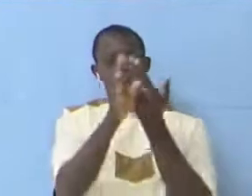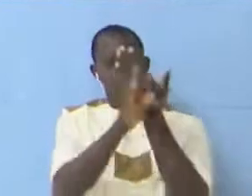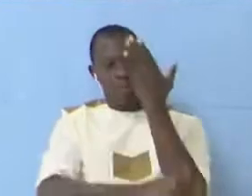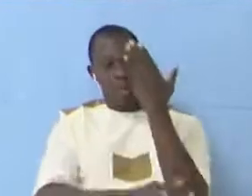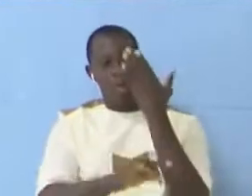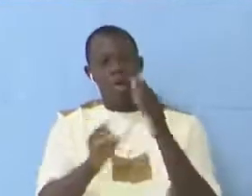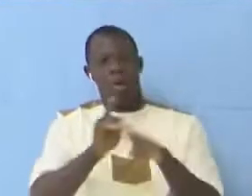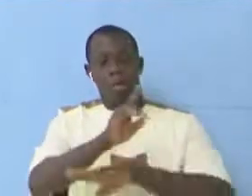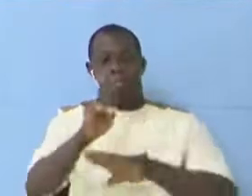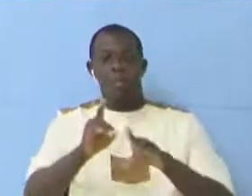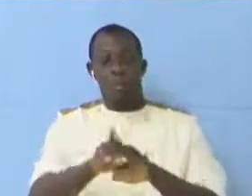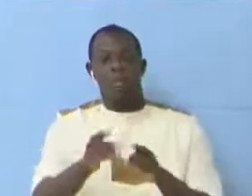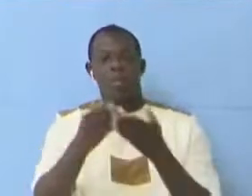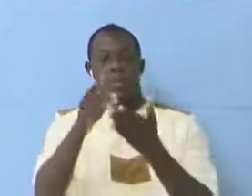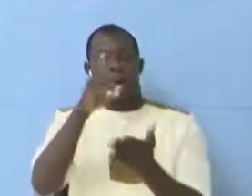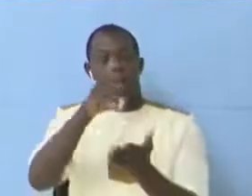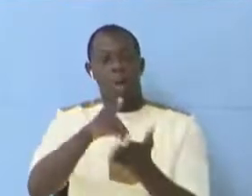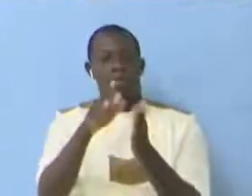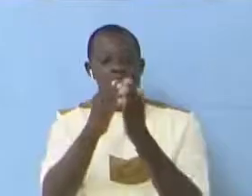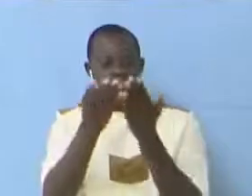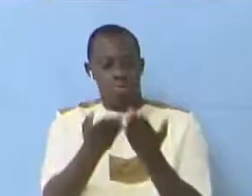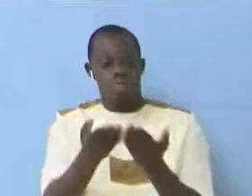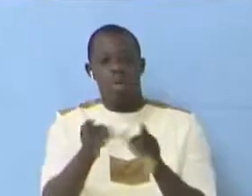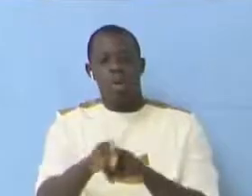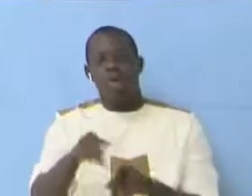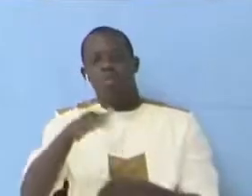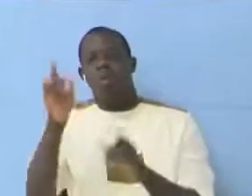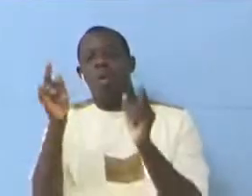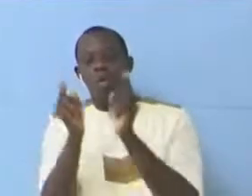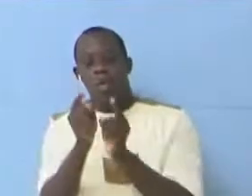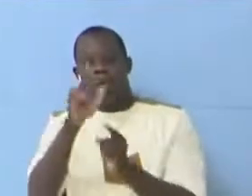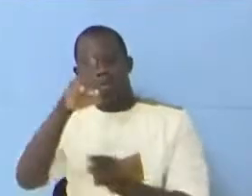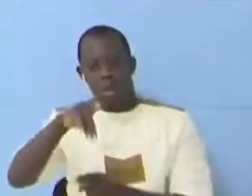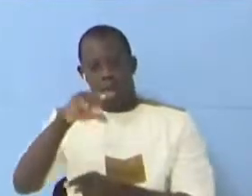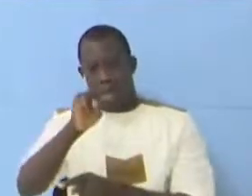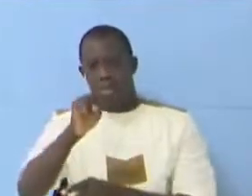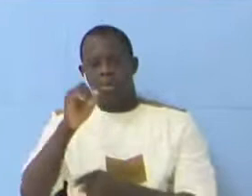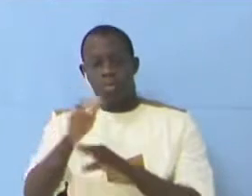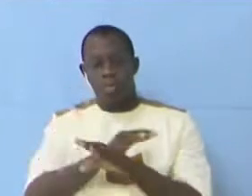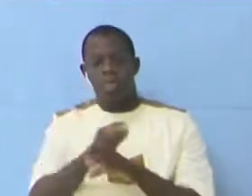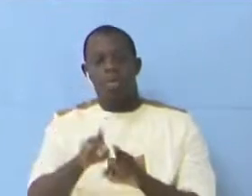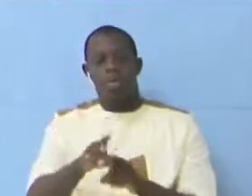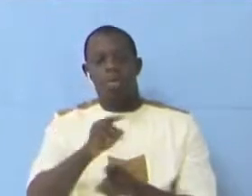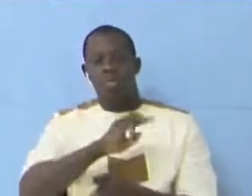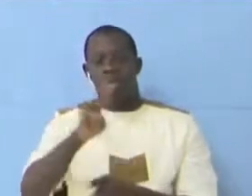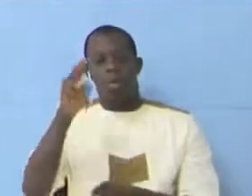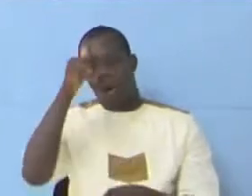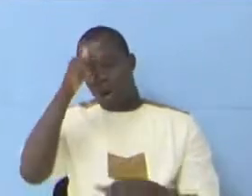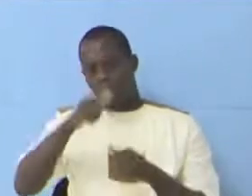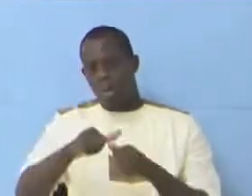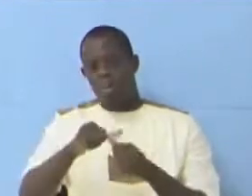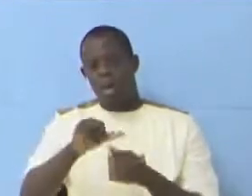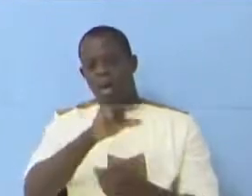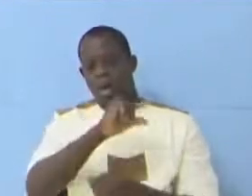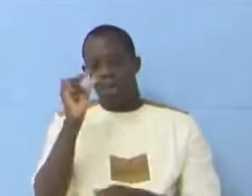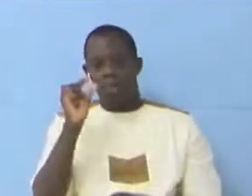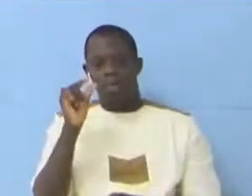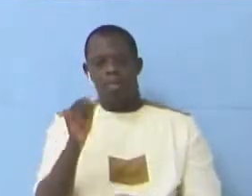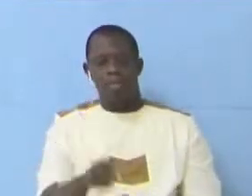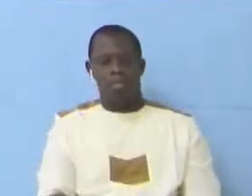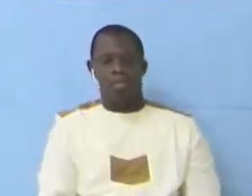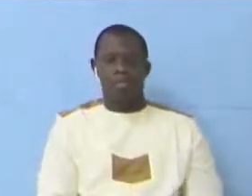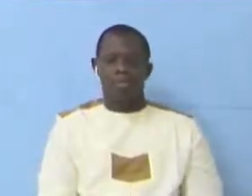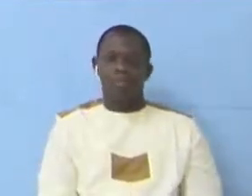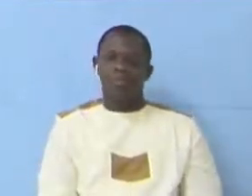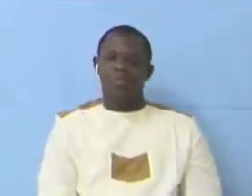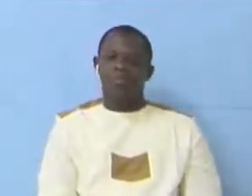passport. Went to the PS, the permanent secretary then, I can't remember his name. defuma ko nag ci ak mbind waaye mujjee na dem naa ci